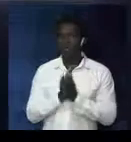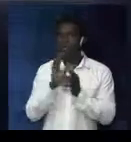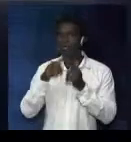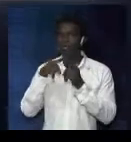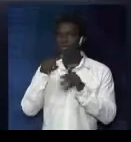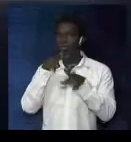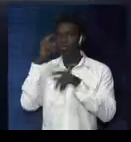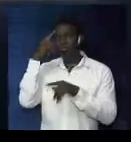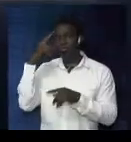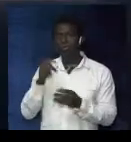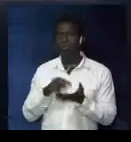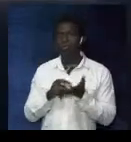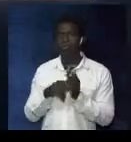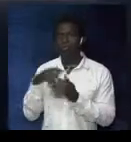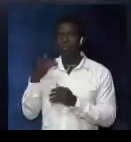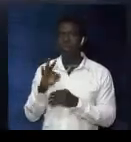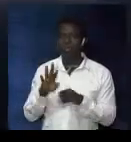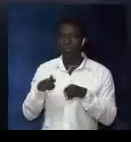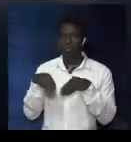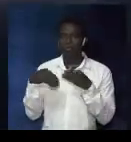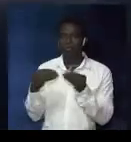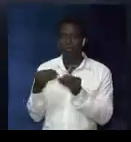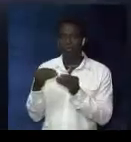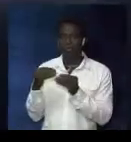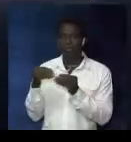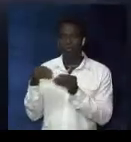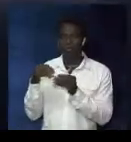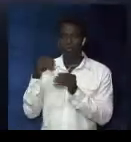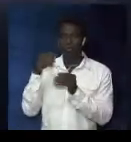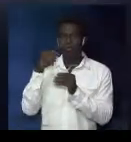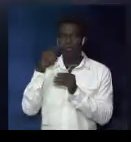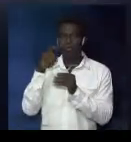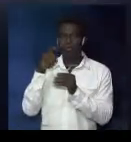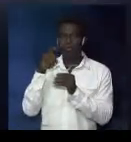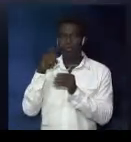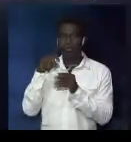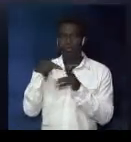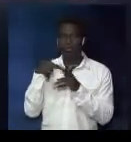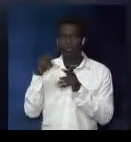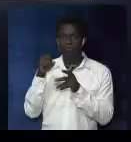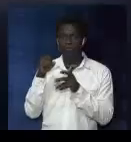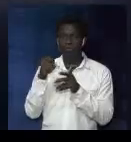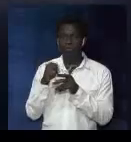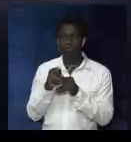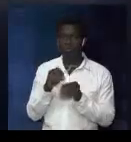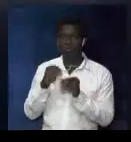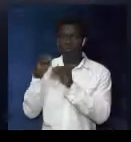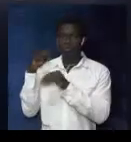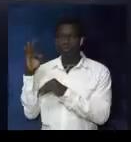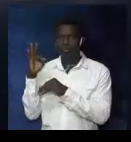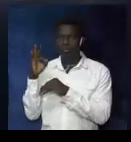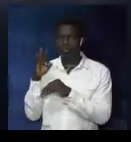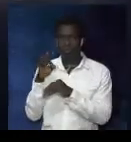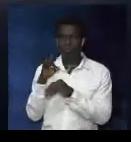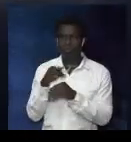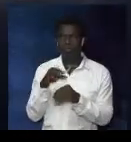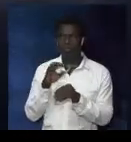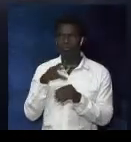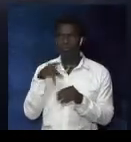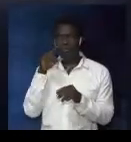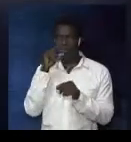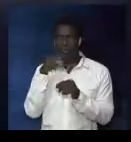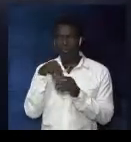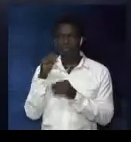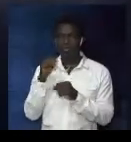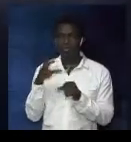You were asked to look for the meaning of given phrasal verbs. Put off, chicken out,